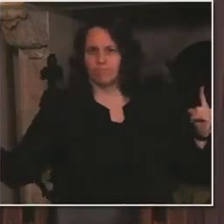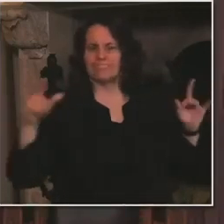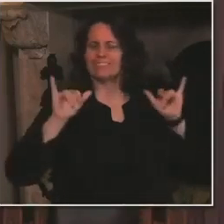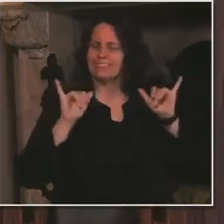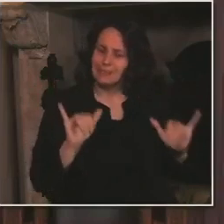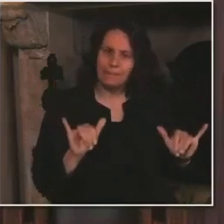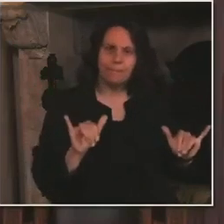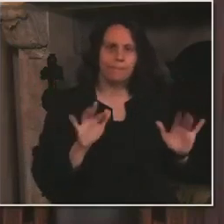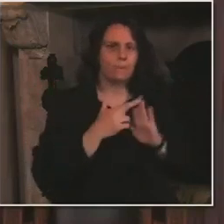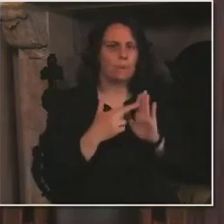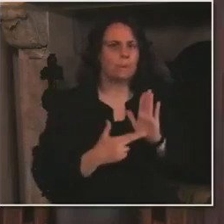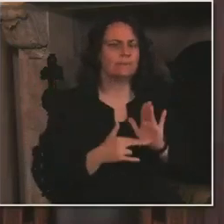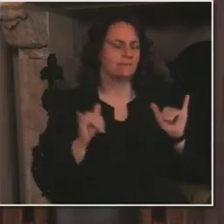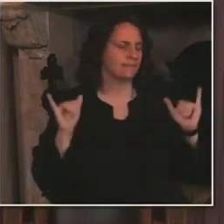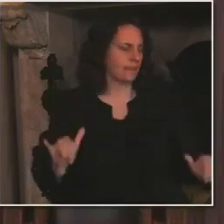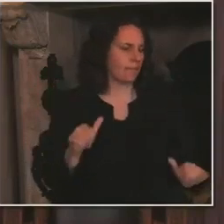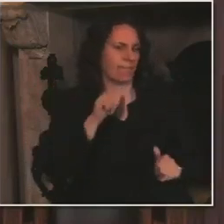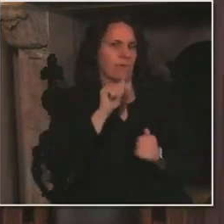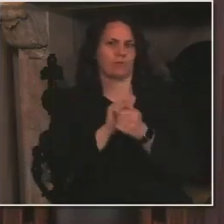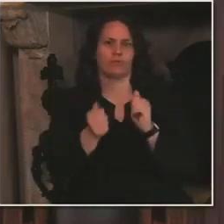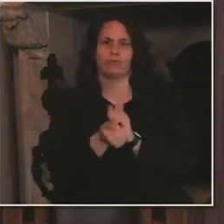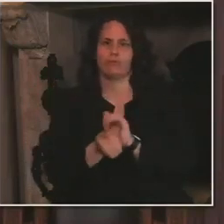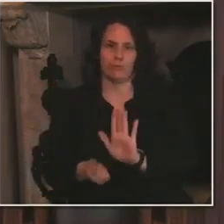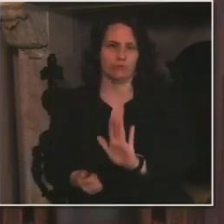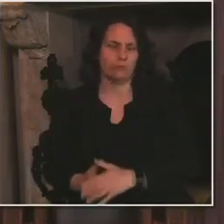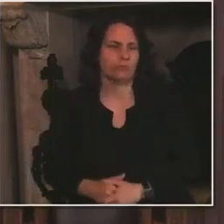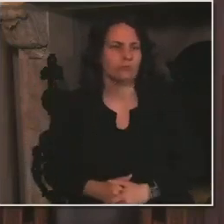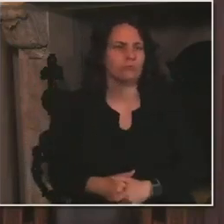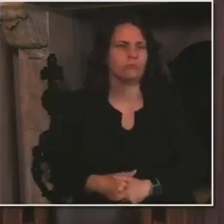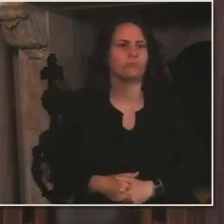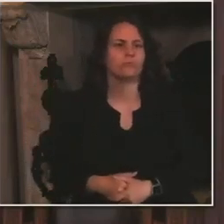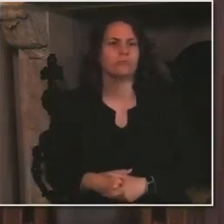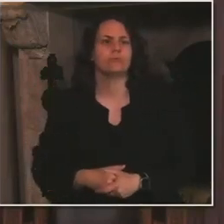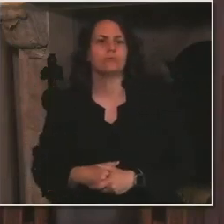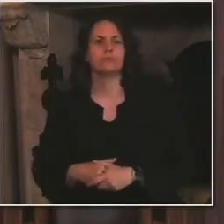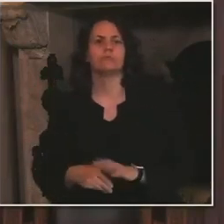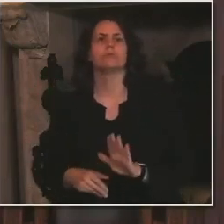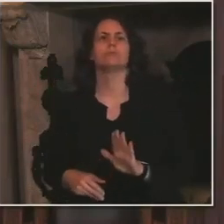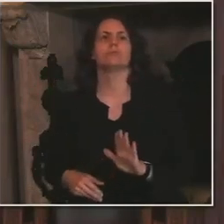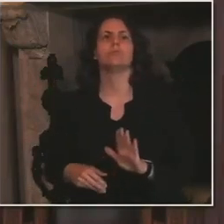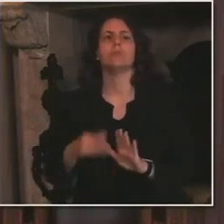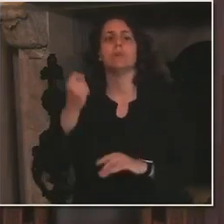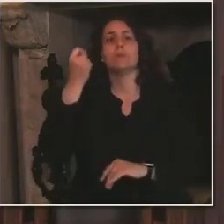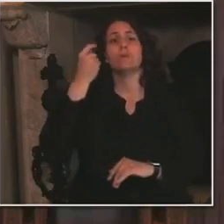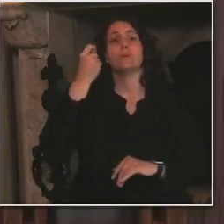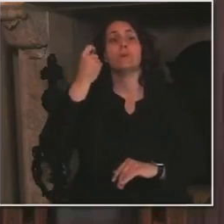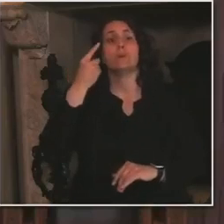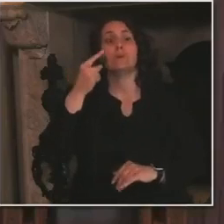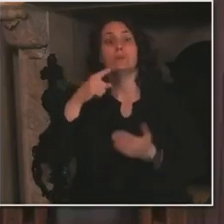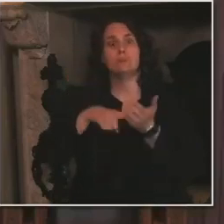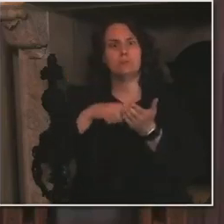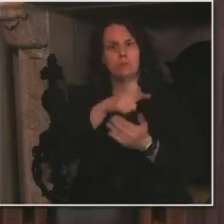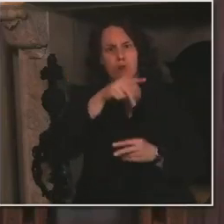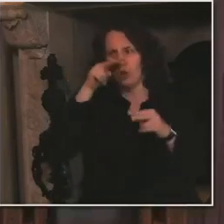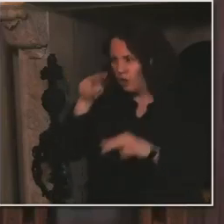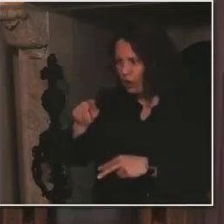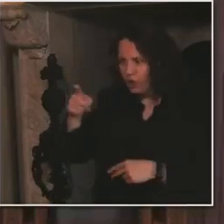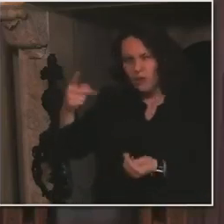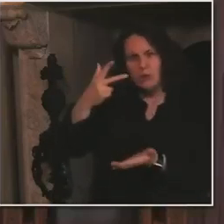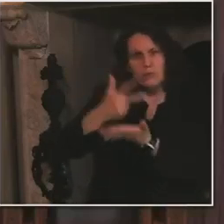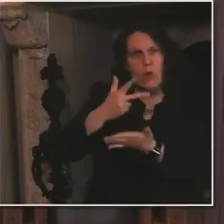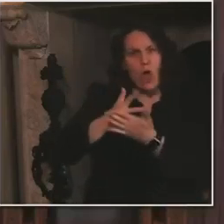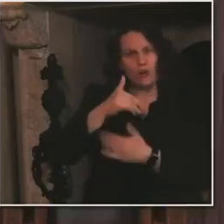by a large store and the parking lot is full, and you know that there's hundreds and hundreds of